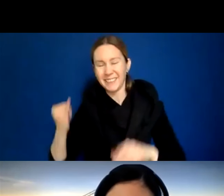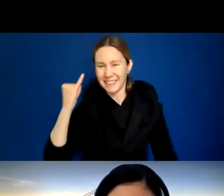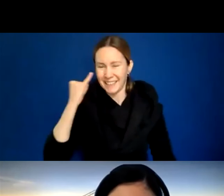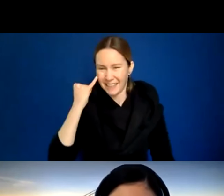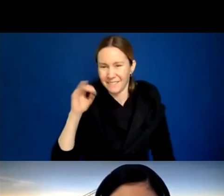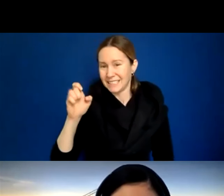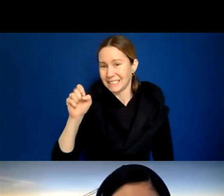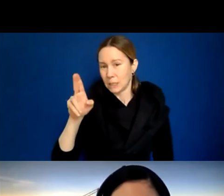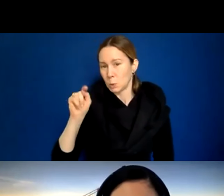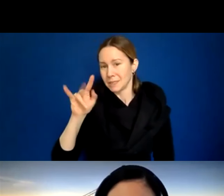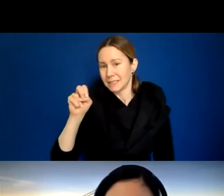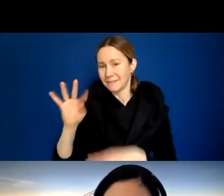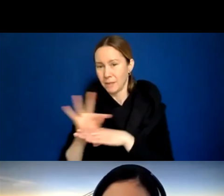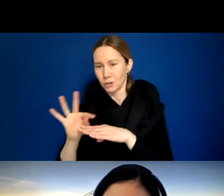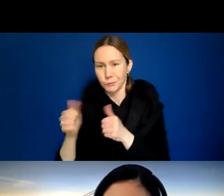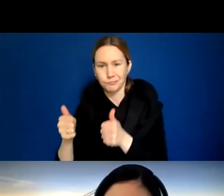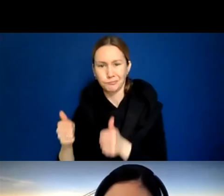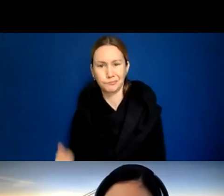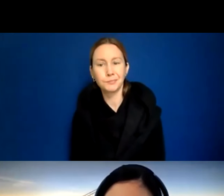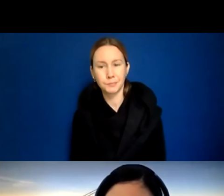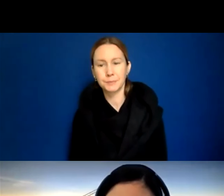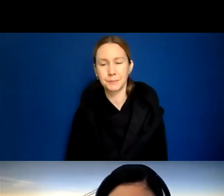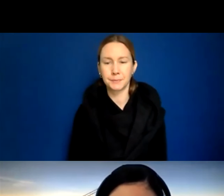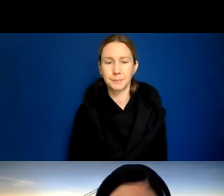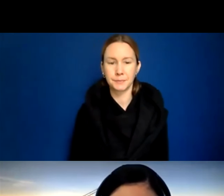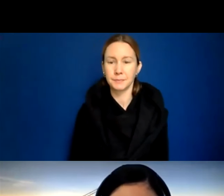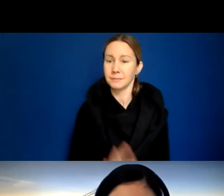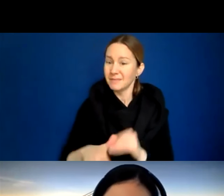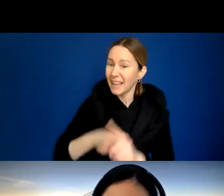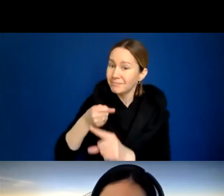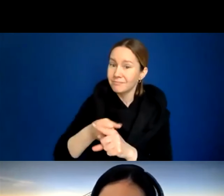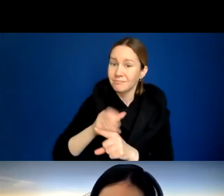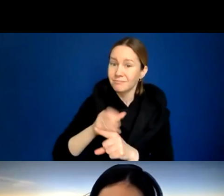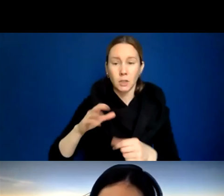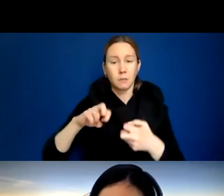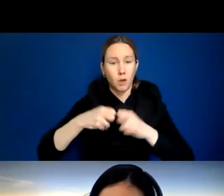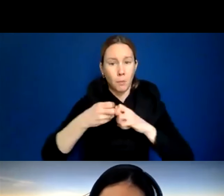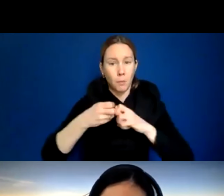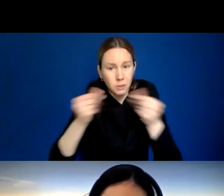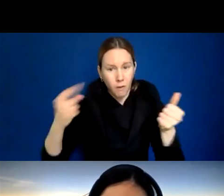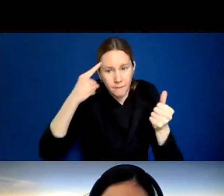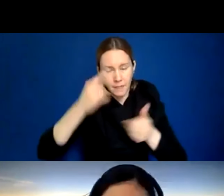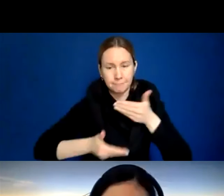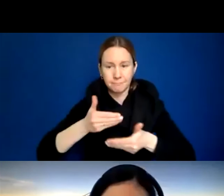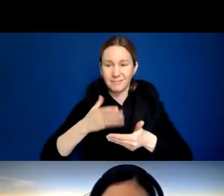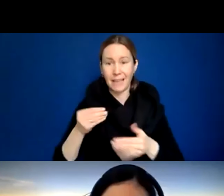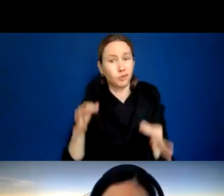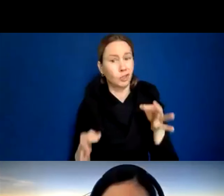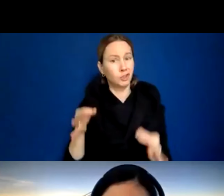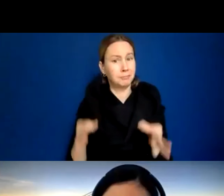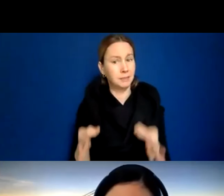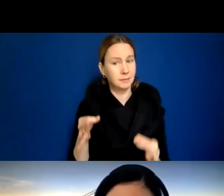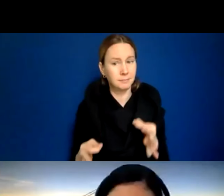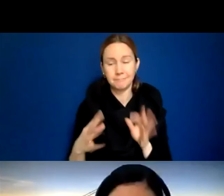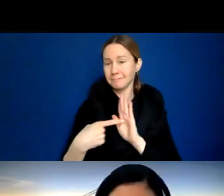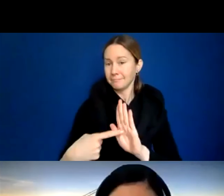executive function. It can also affect problem solving and judgment. For example,